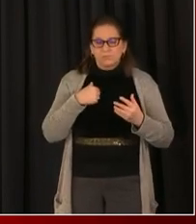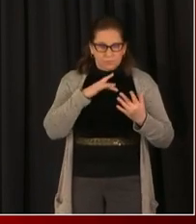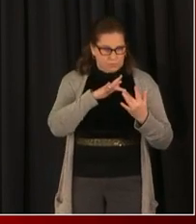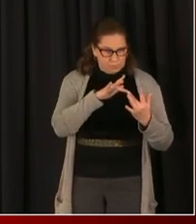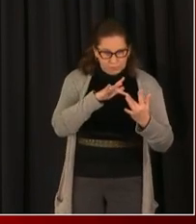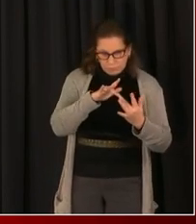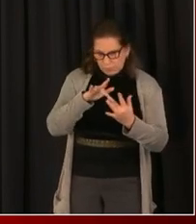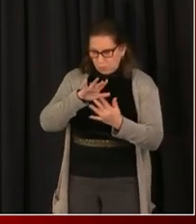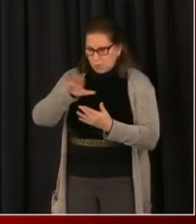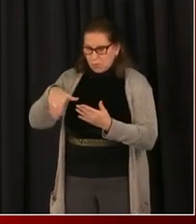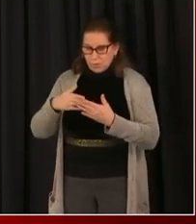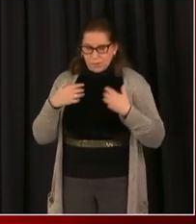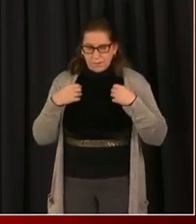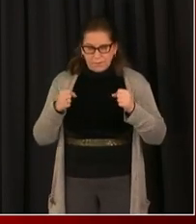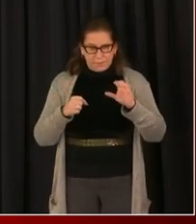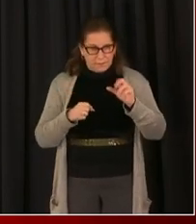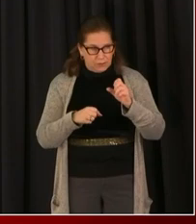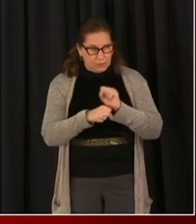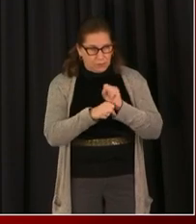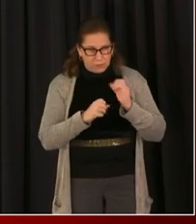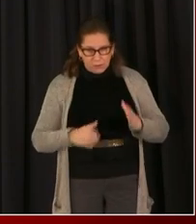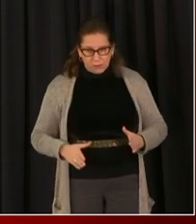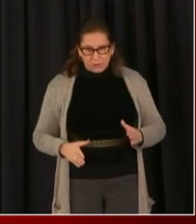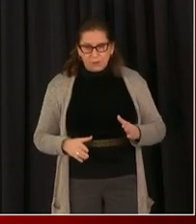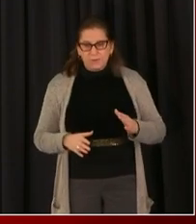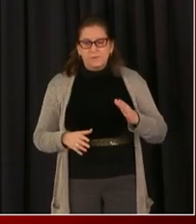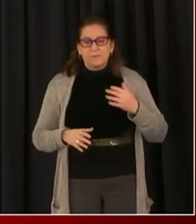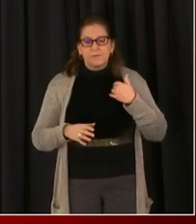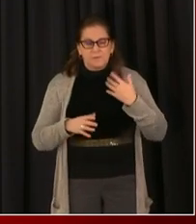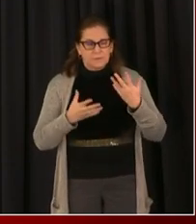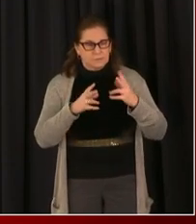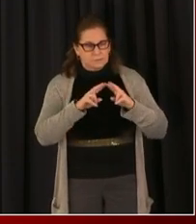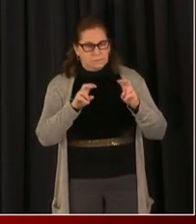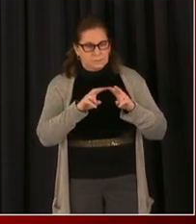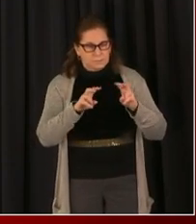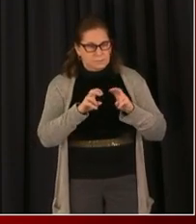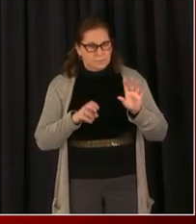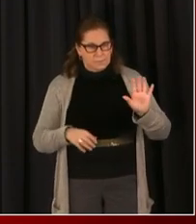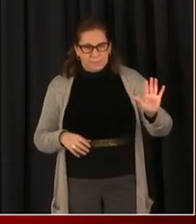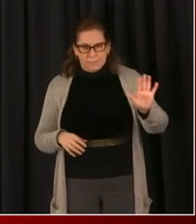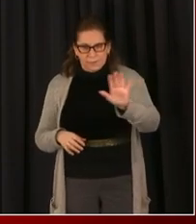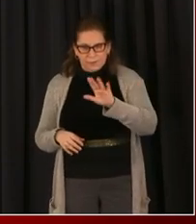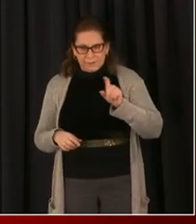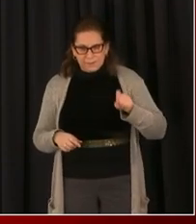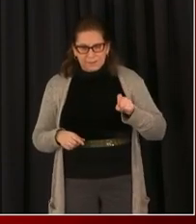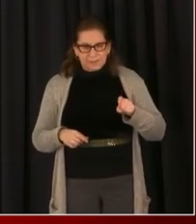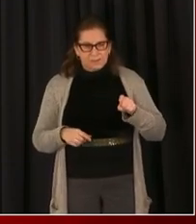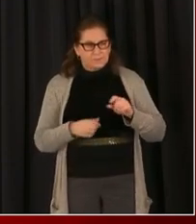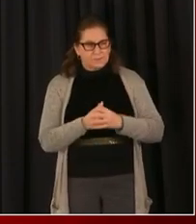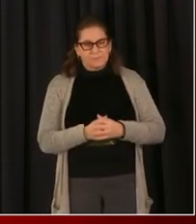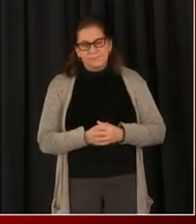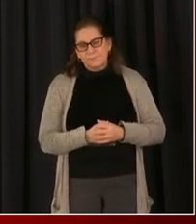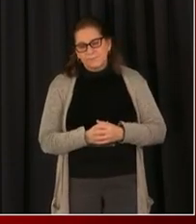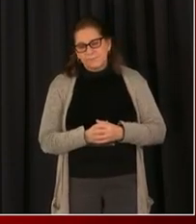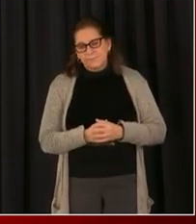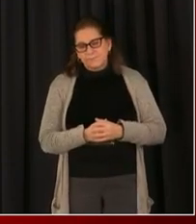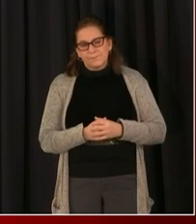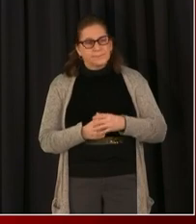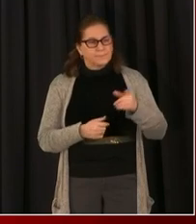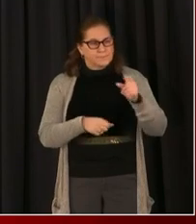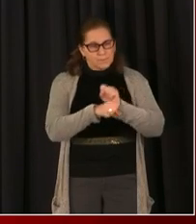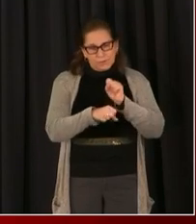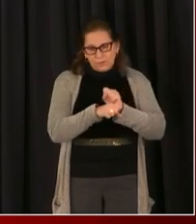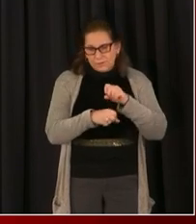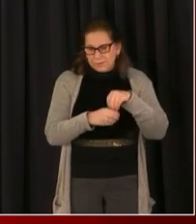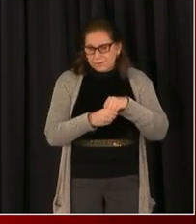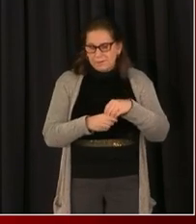them to really assess what their needs are. If all of the contracts that they put in place and all of the hard work that we did,